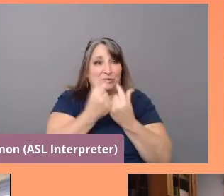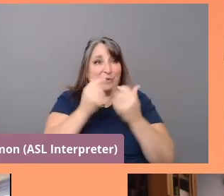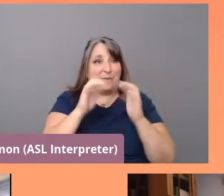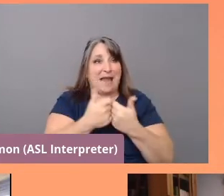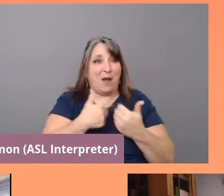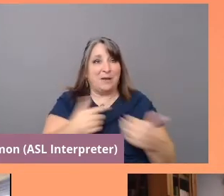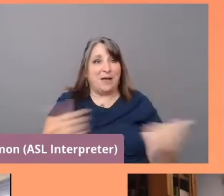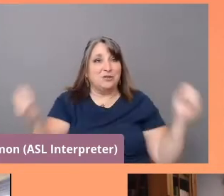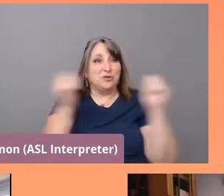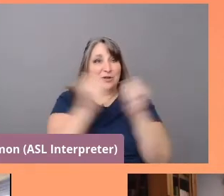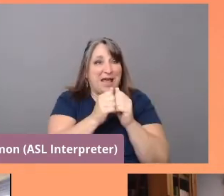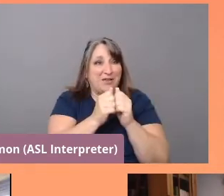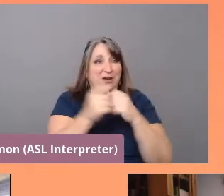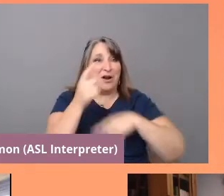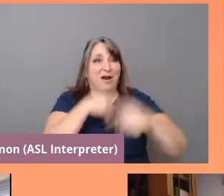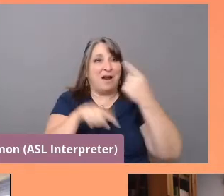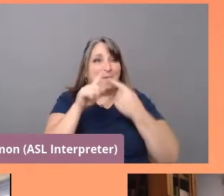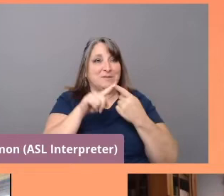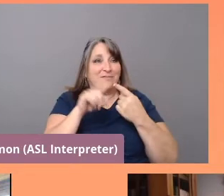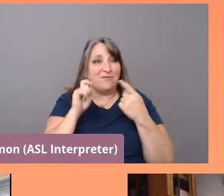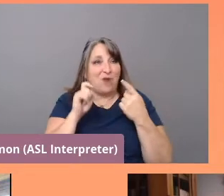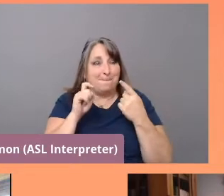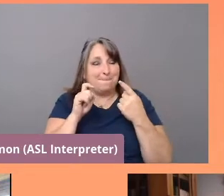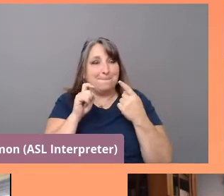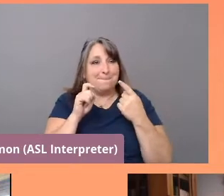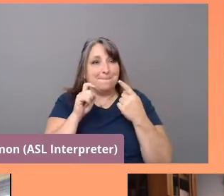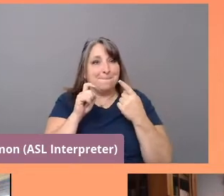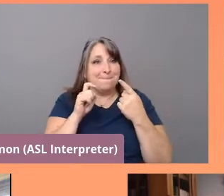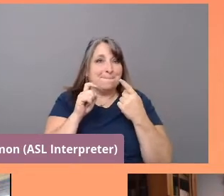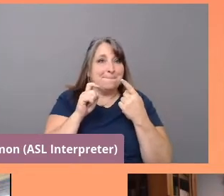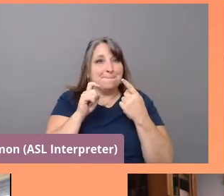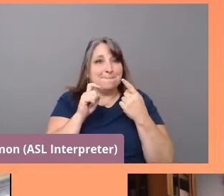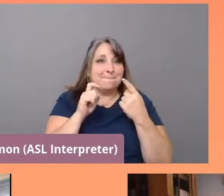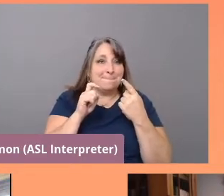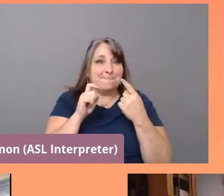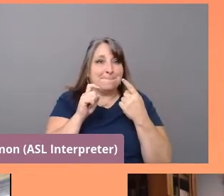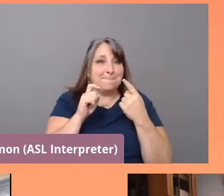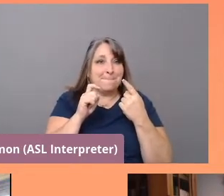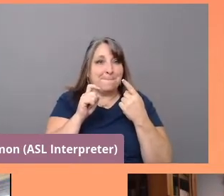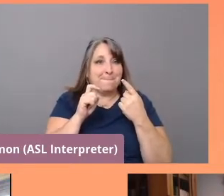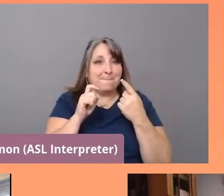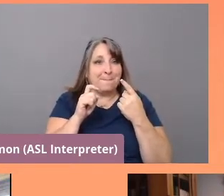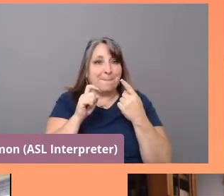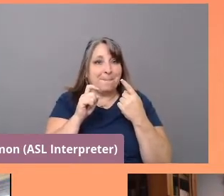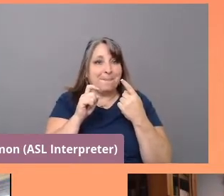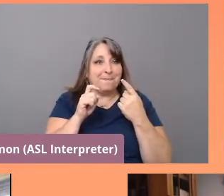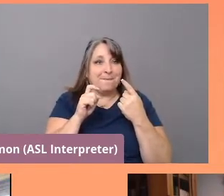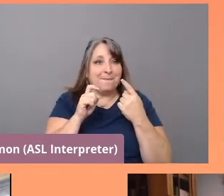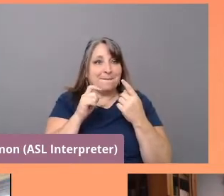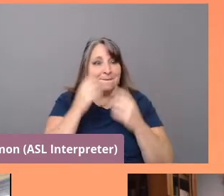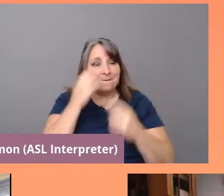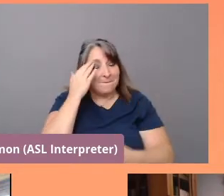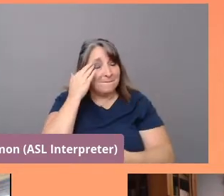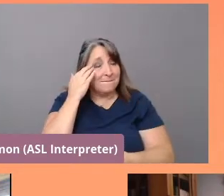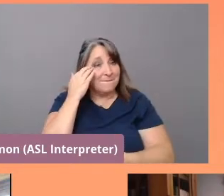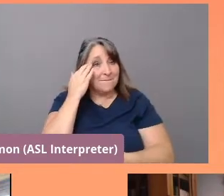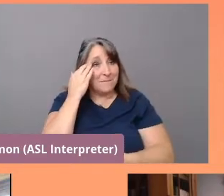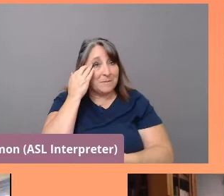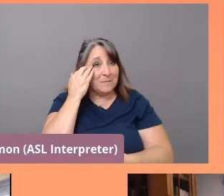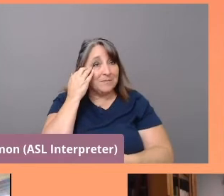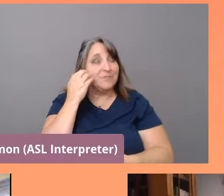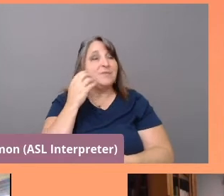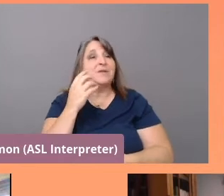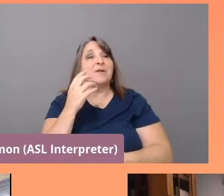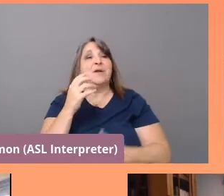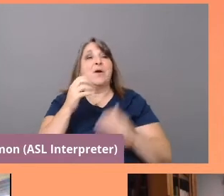really comes from the sort of we have all among us